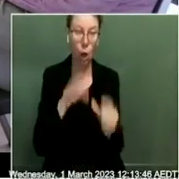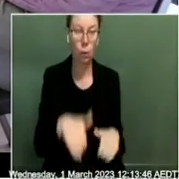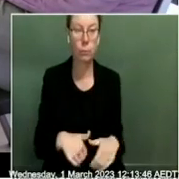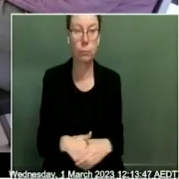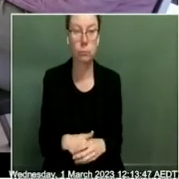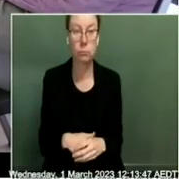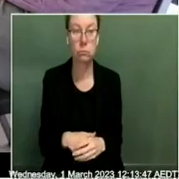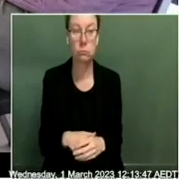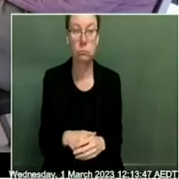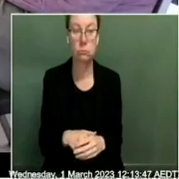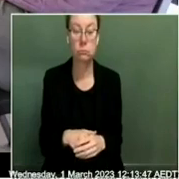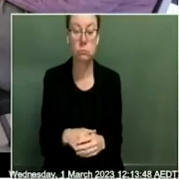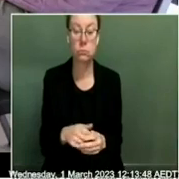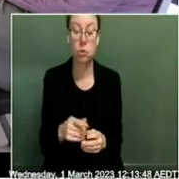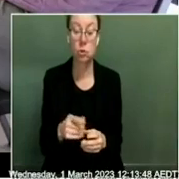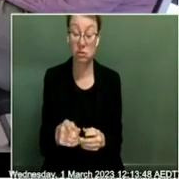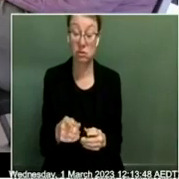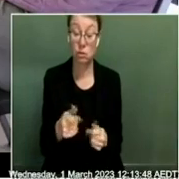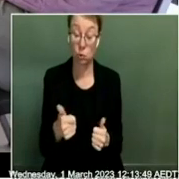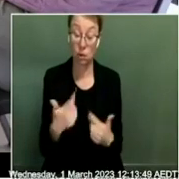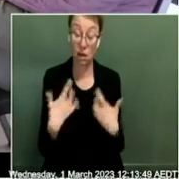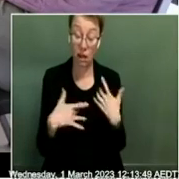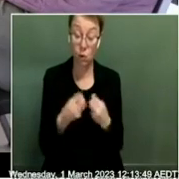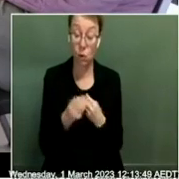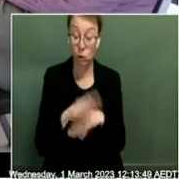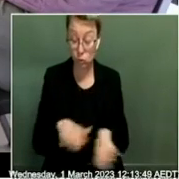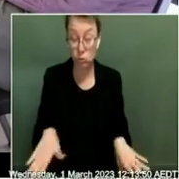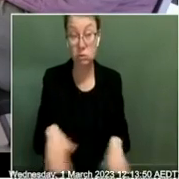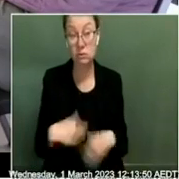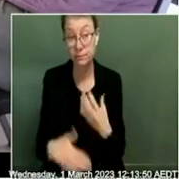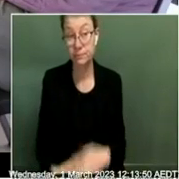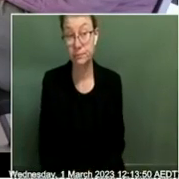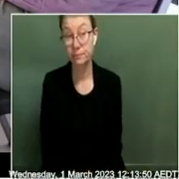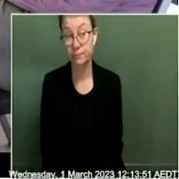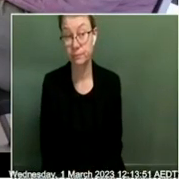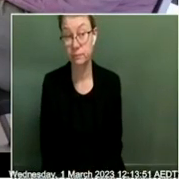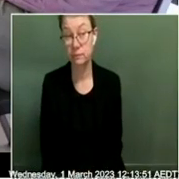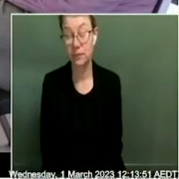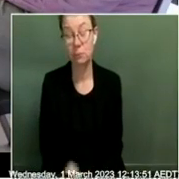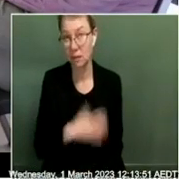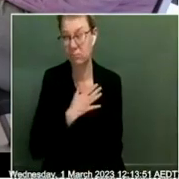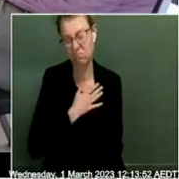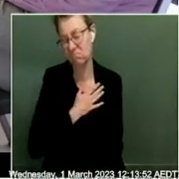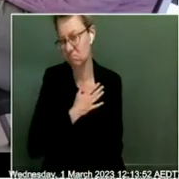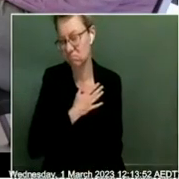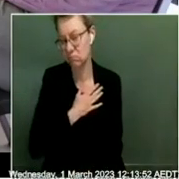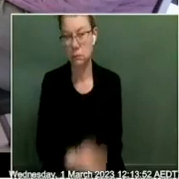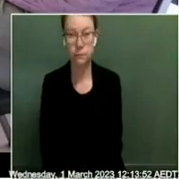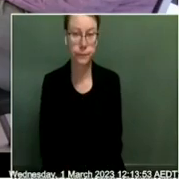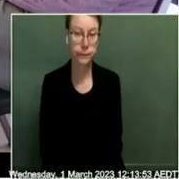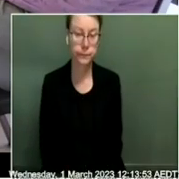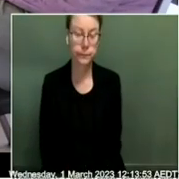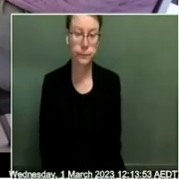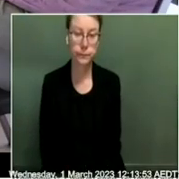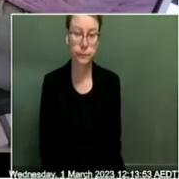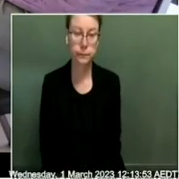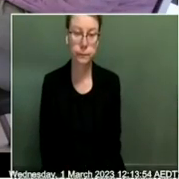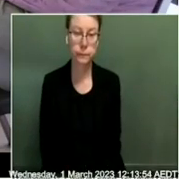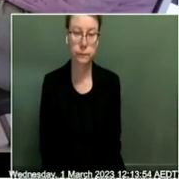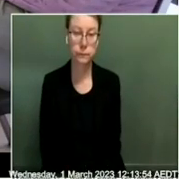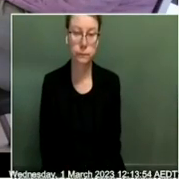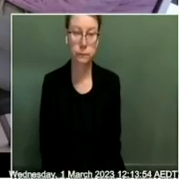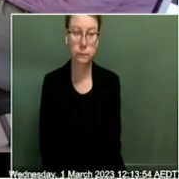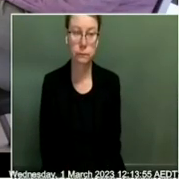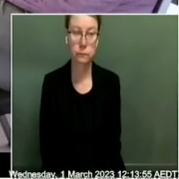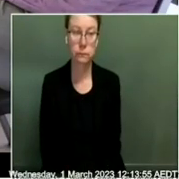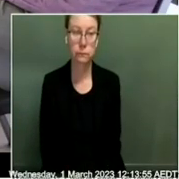family. Just hard for her. Yeah, it was. Mm. Yeah. It's trying to fix it. Mm.